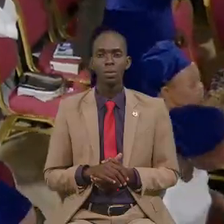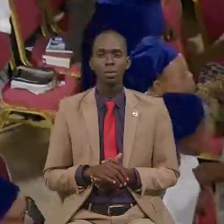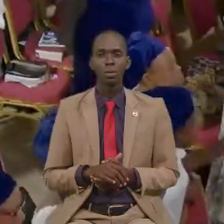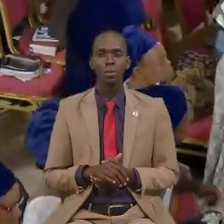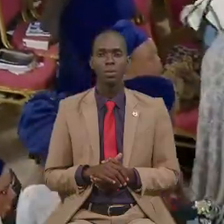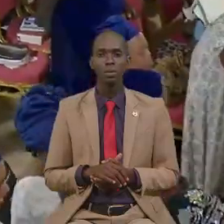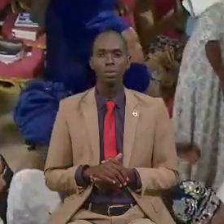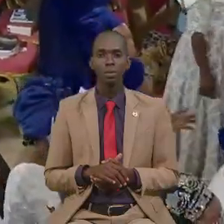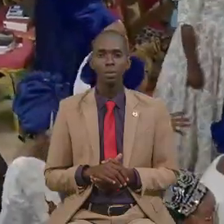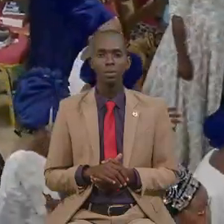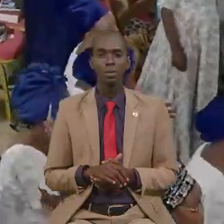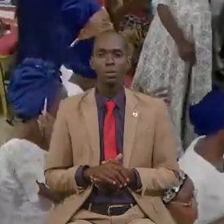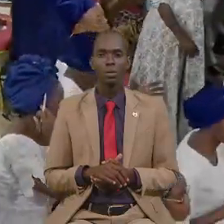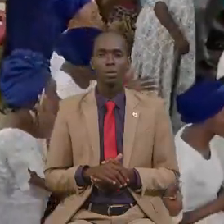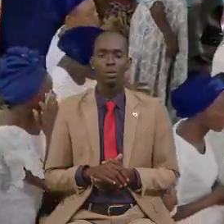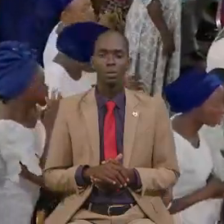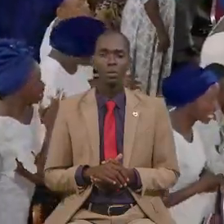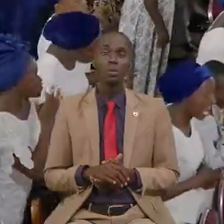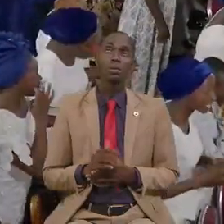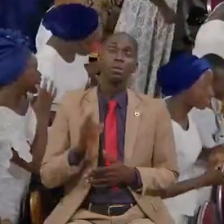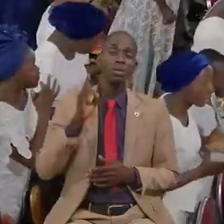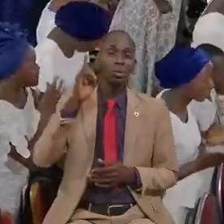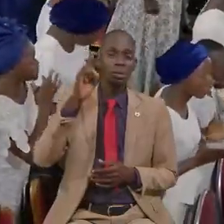He'll change you to another man.